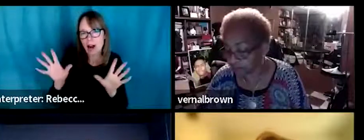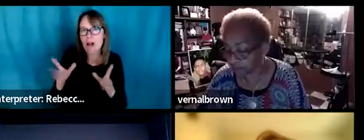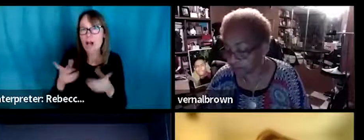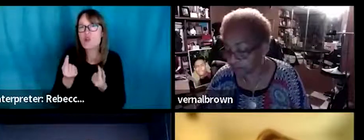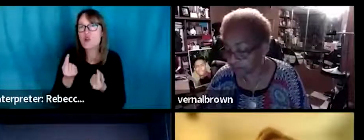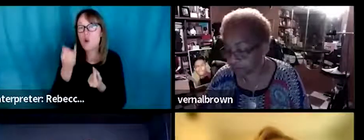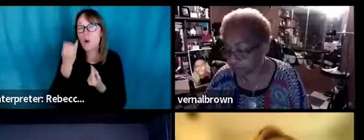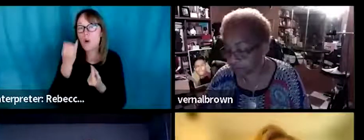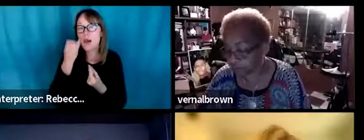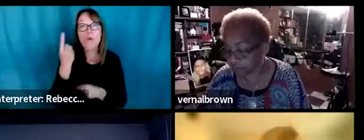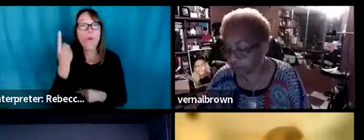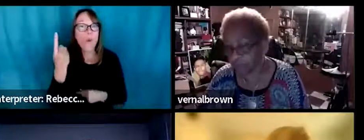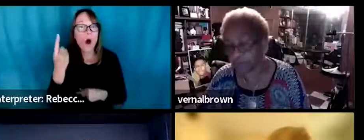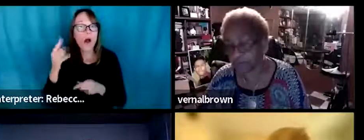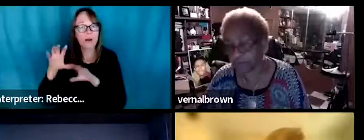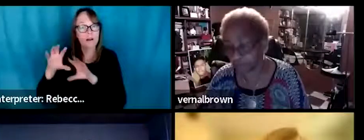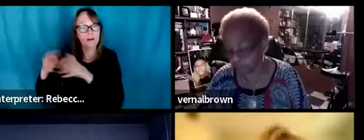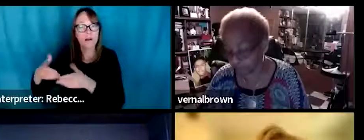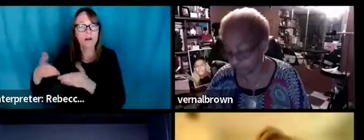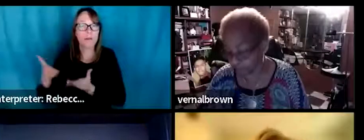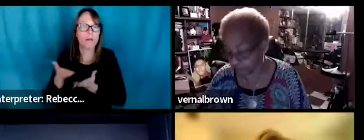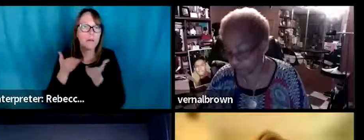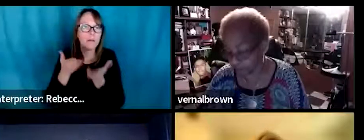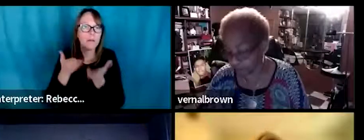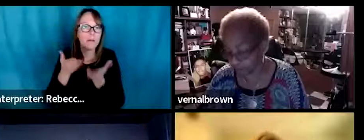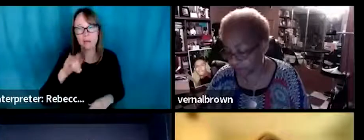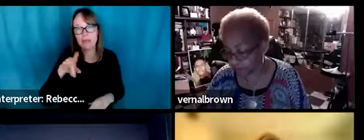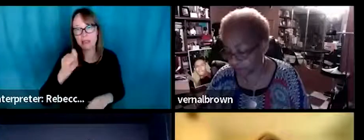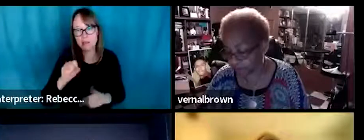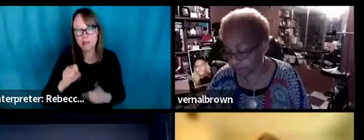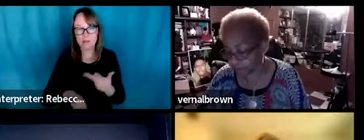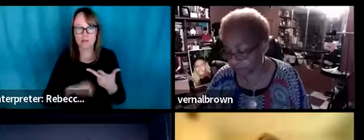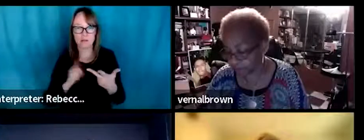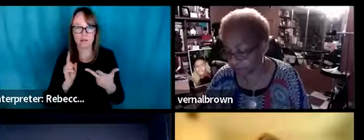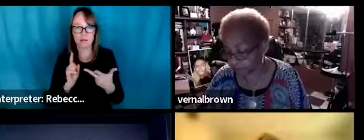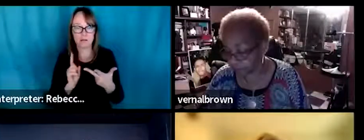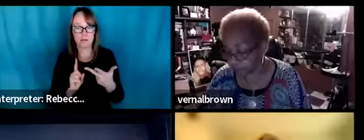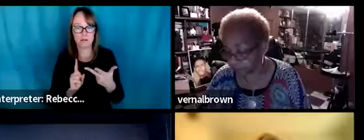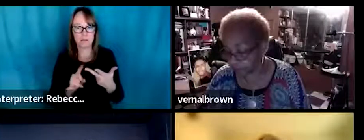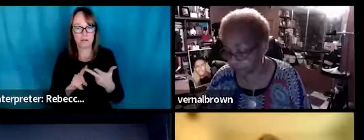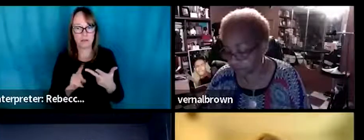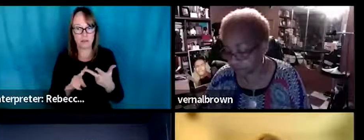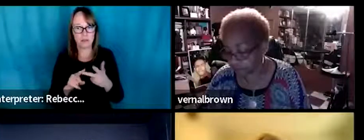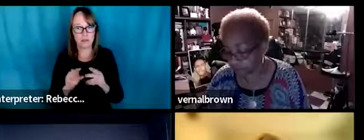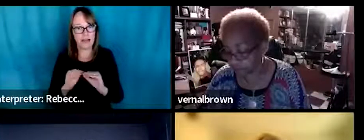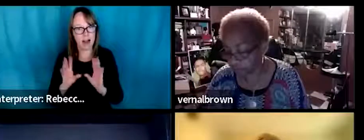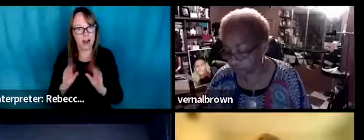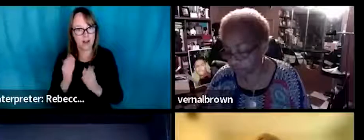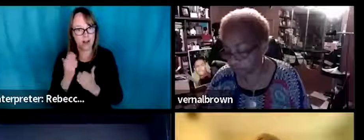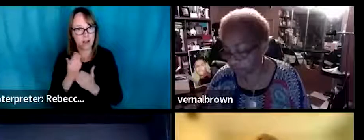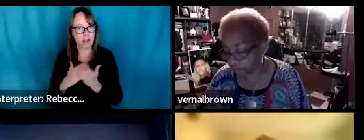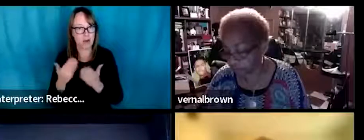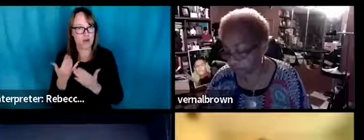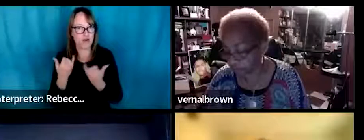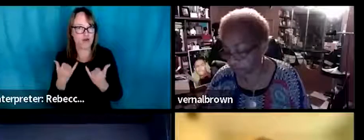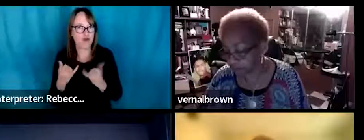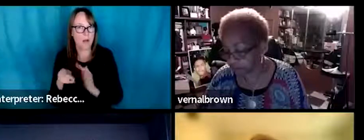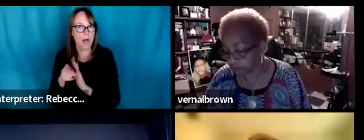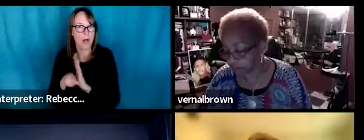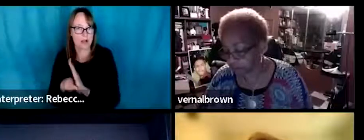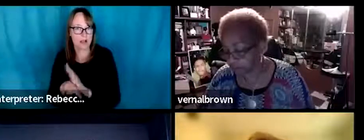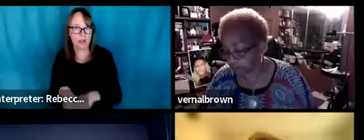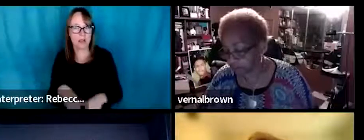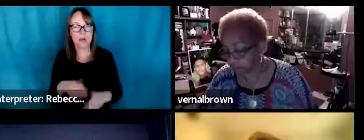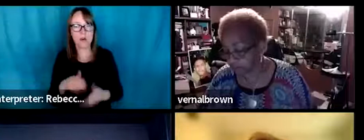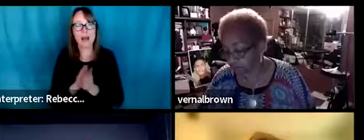And three, to clean up spelling and title errors that exist in the current policy. So first, we are proposing that the president and CEO be authorized